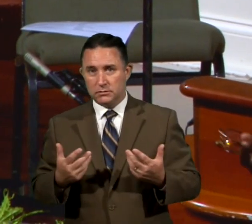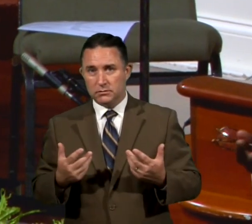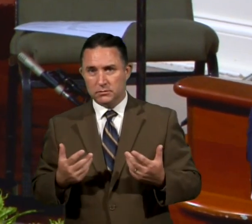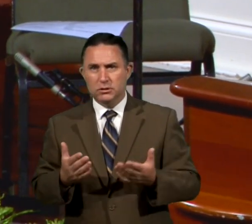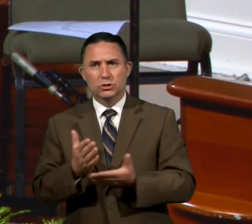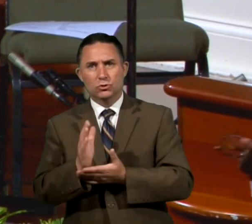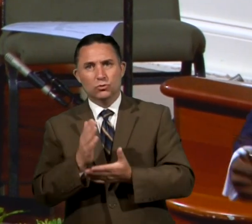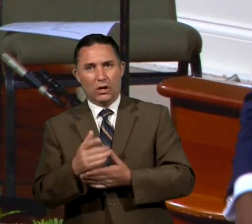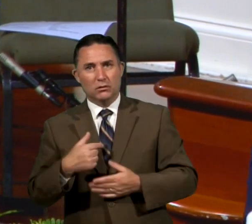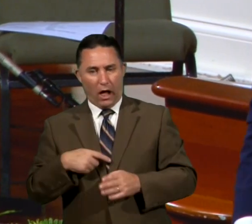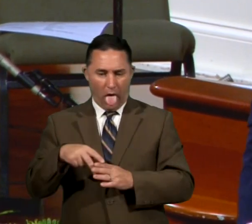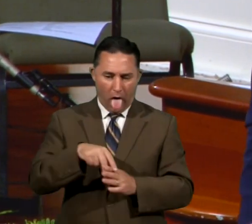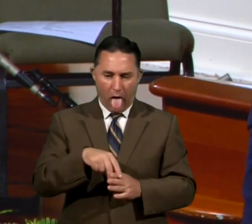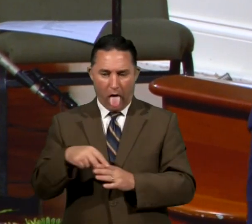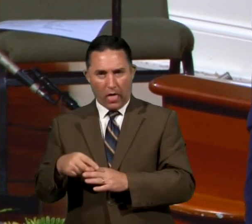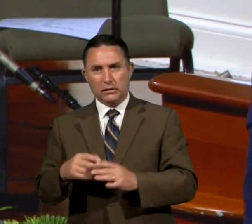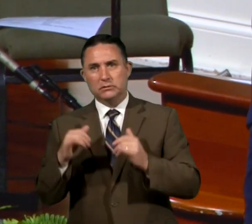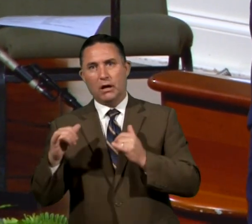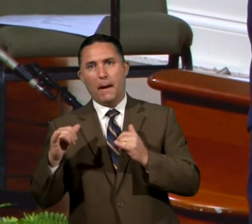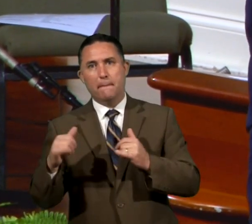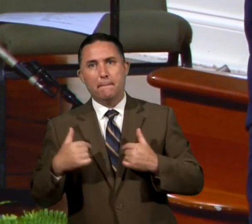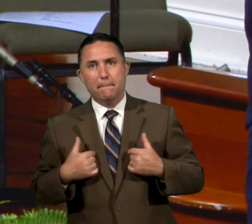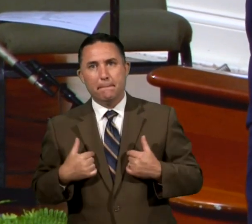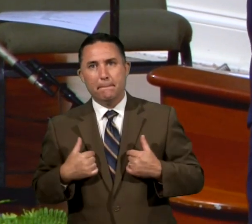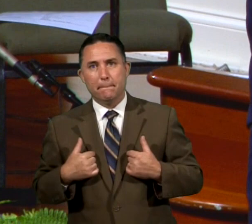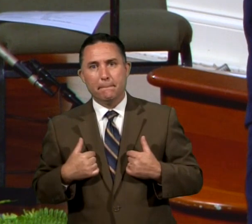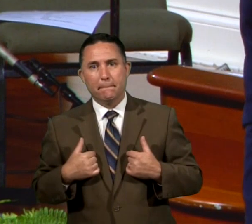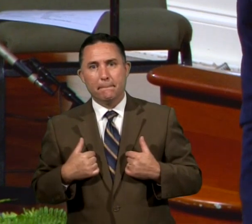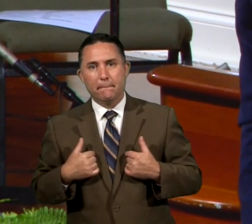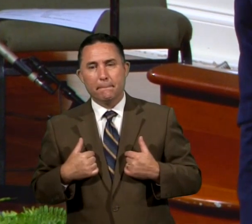It's okay. I've been on the edge.